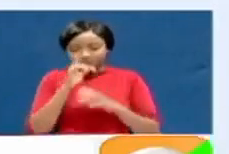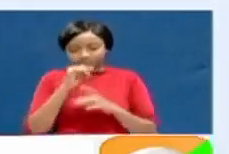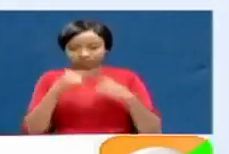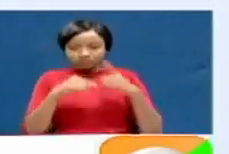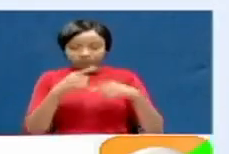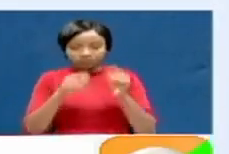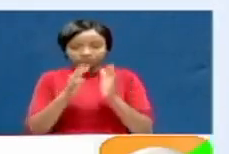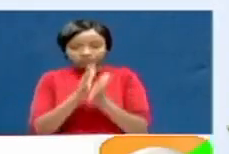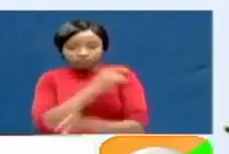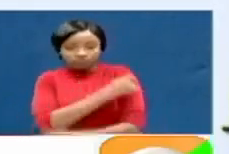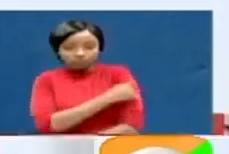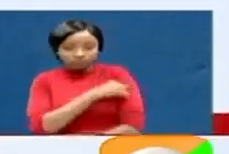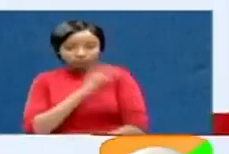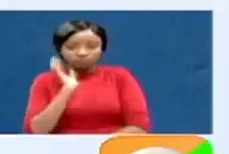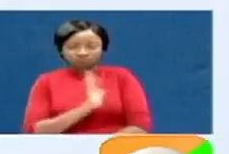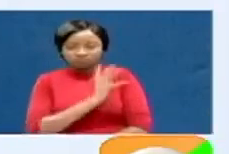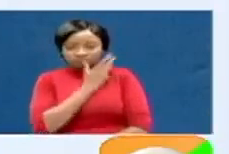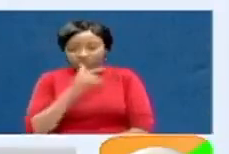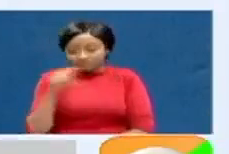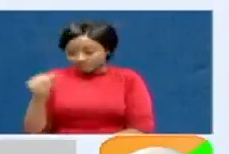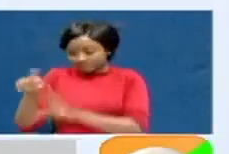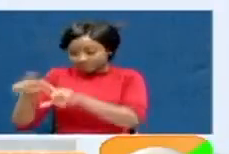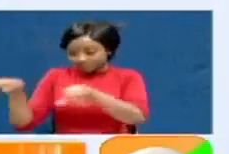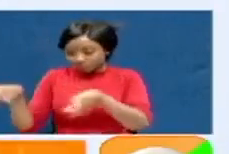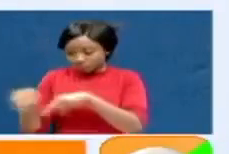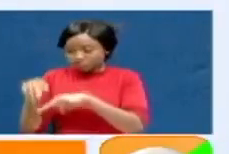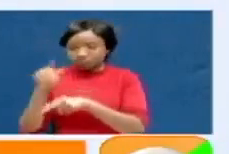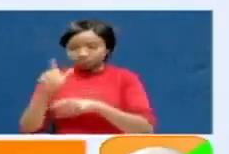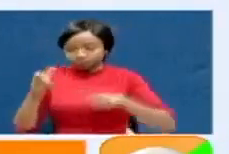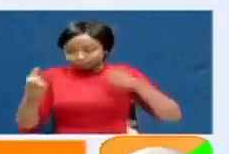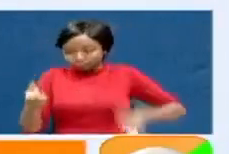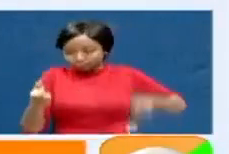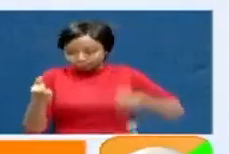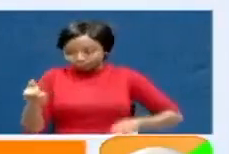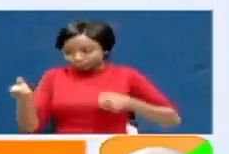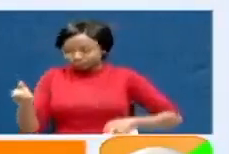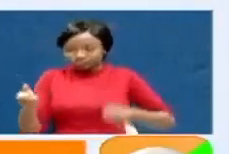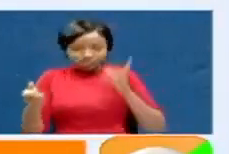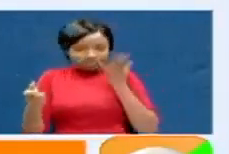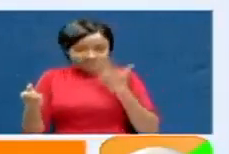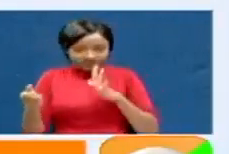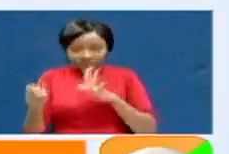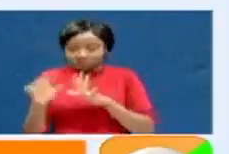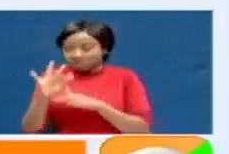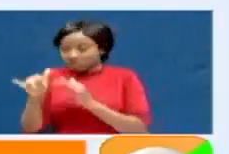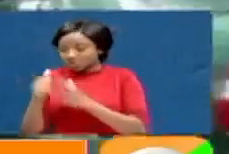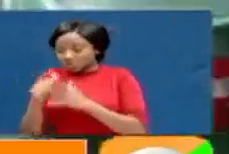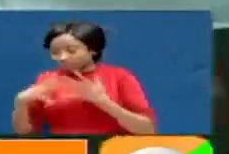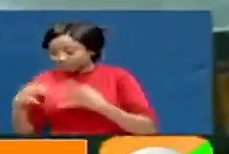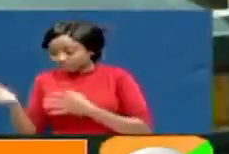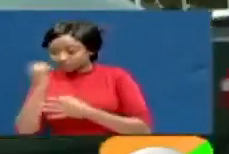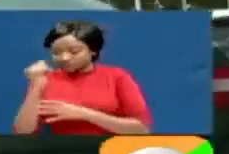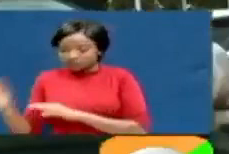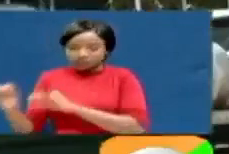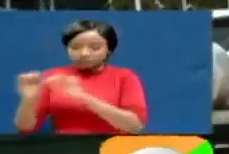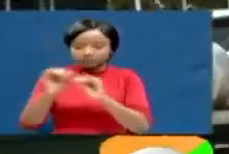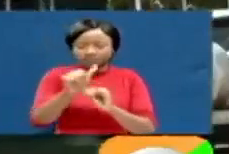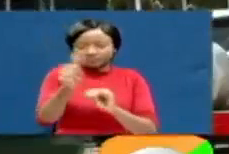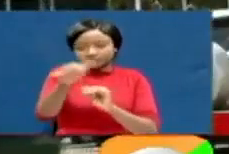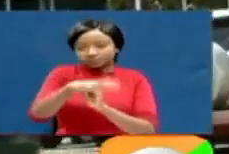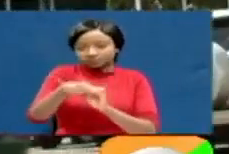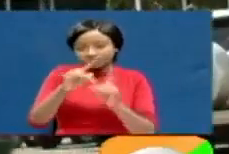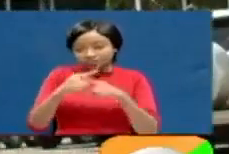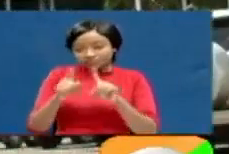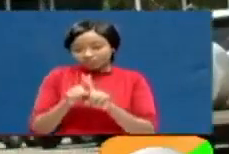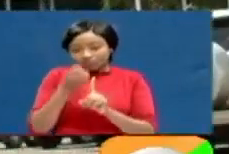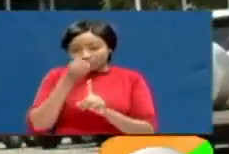that particular place has been disinfected and all those patients moved elsewhere. But there was more bad